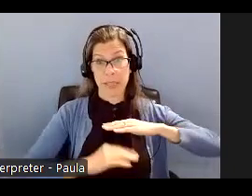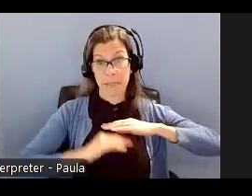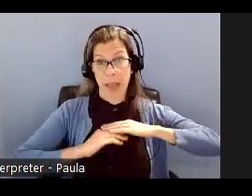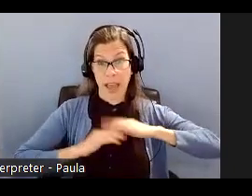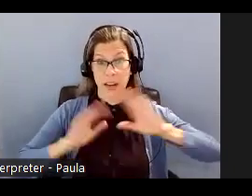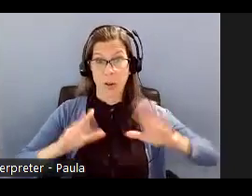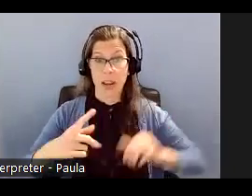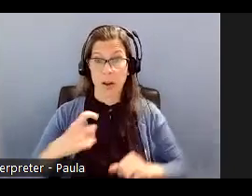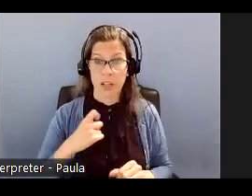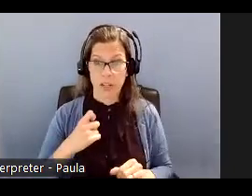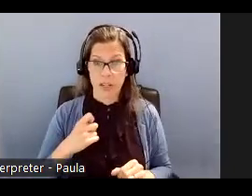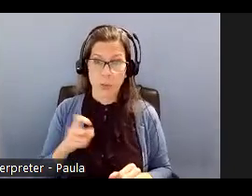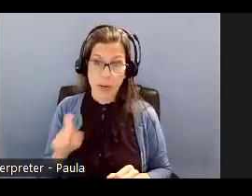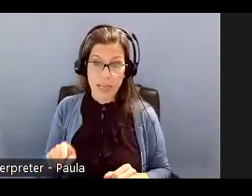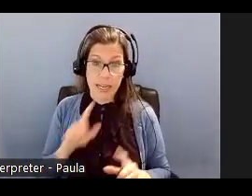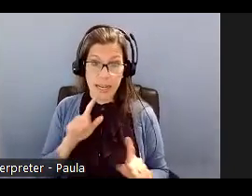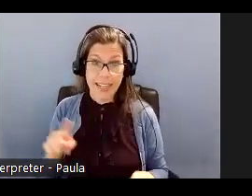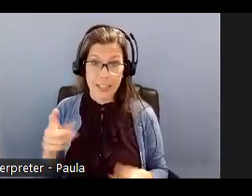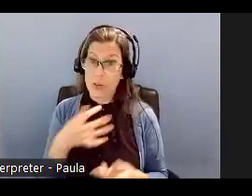hope to have an answer to that one pretty quickly.